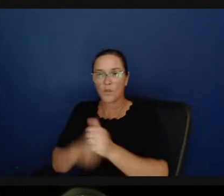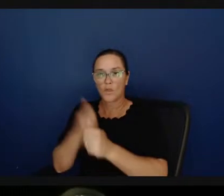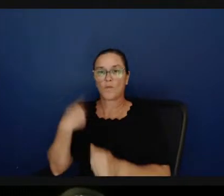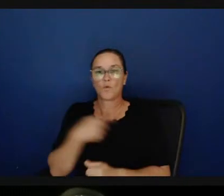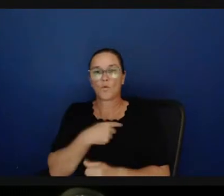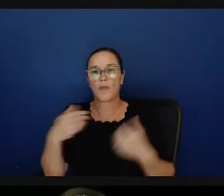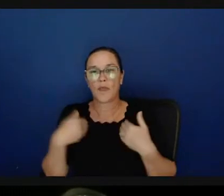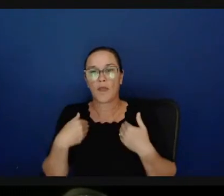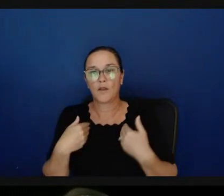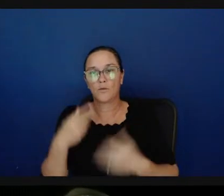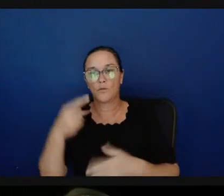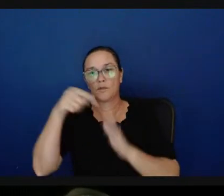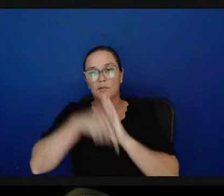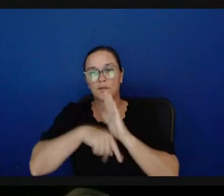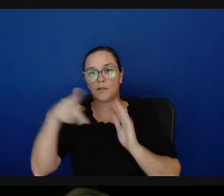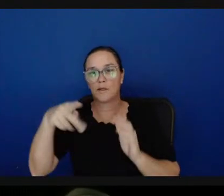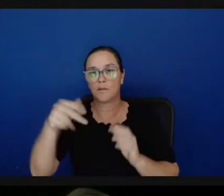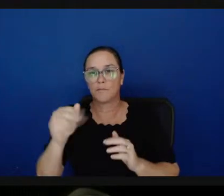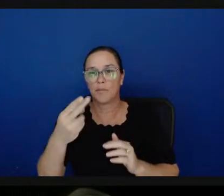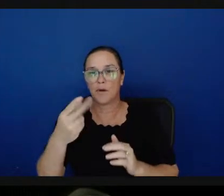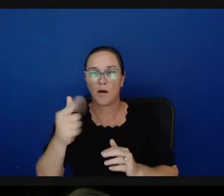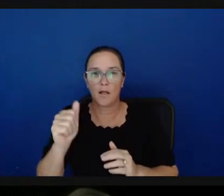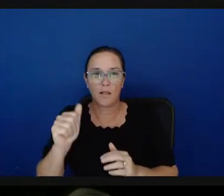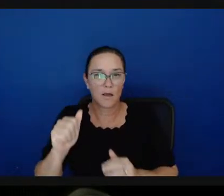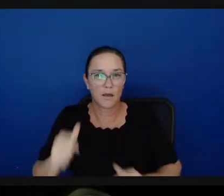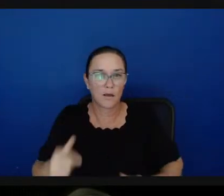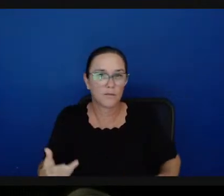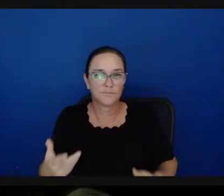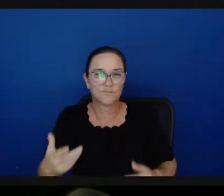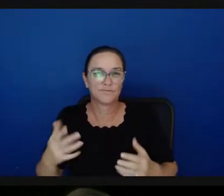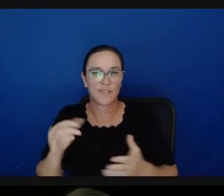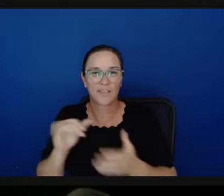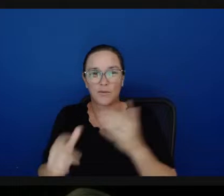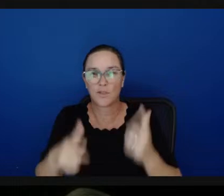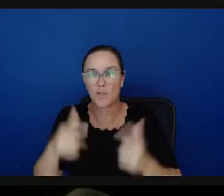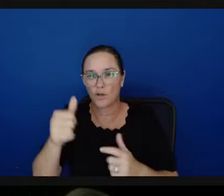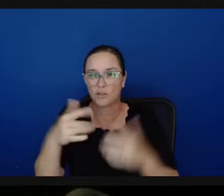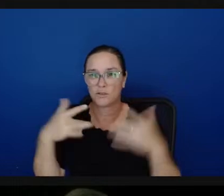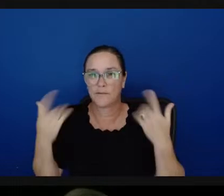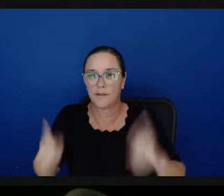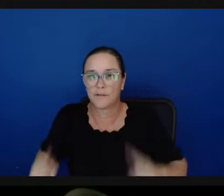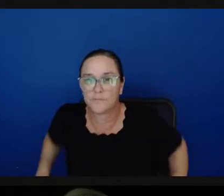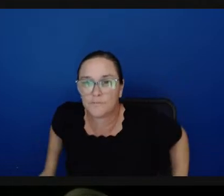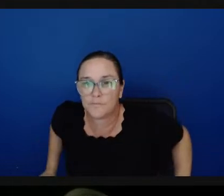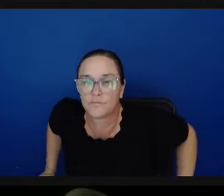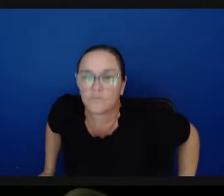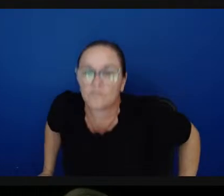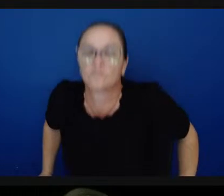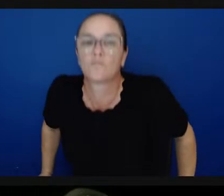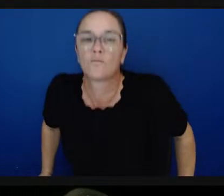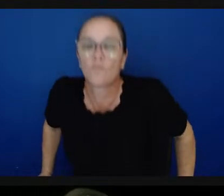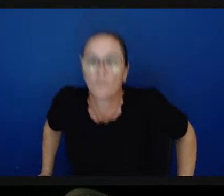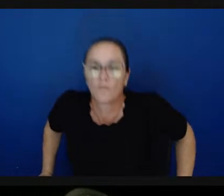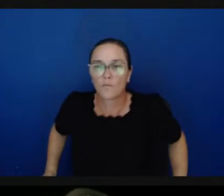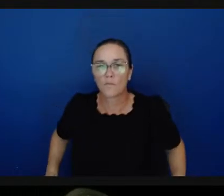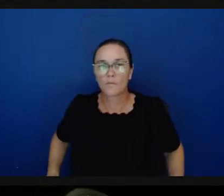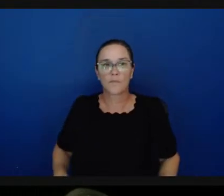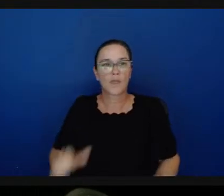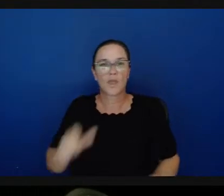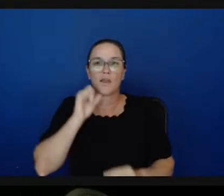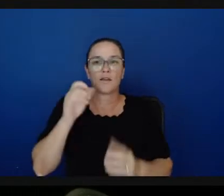within the last 7 days. That is the largest event that we have here. So not a lot